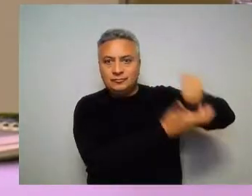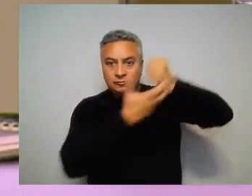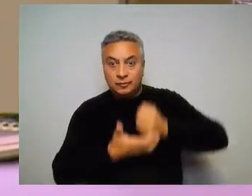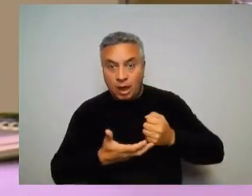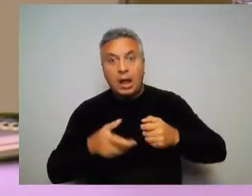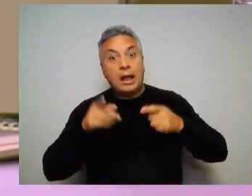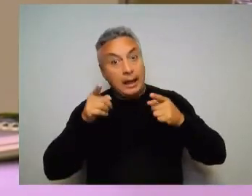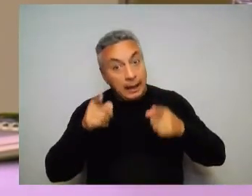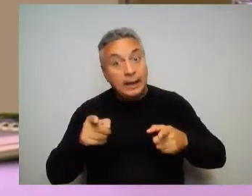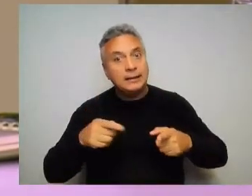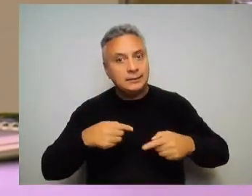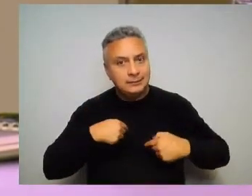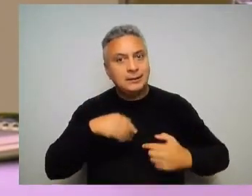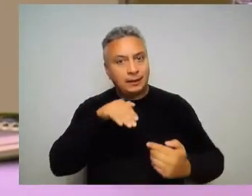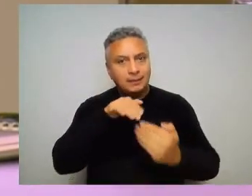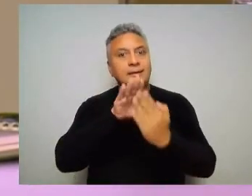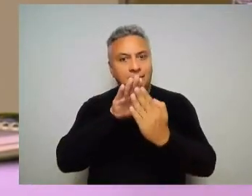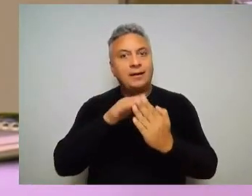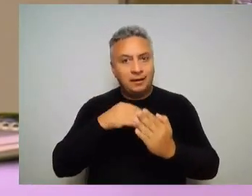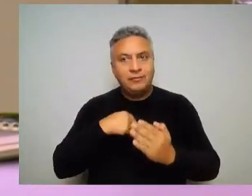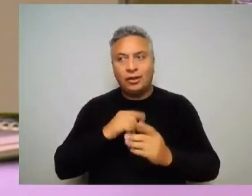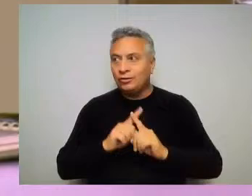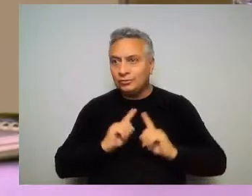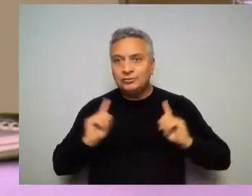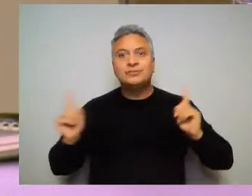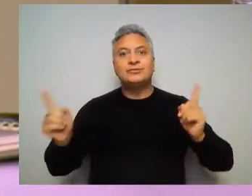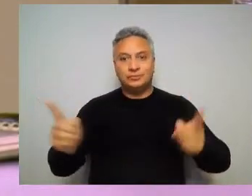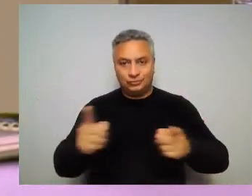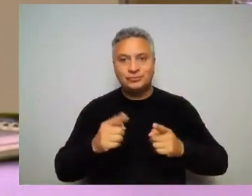is a challenge that we all face.